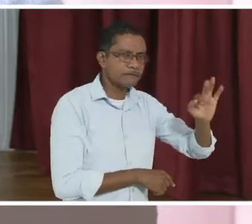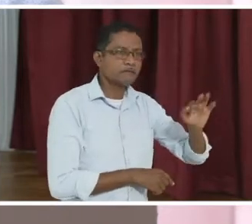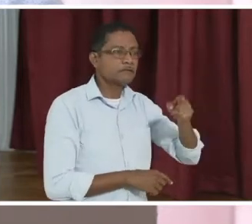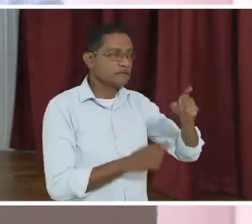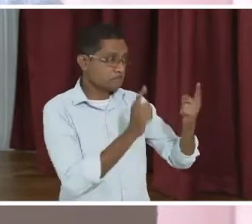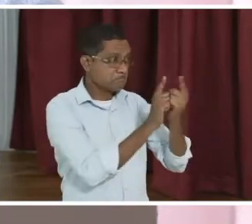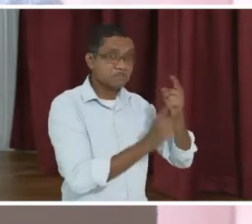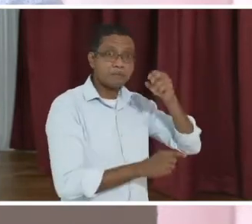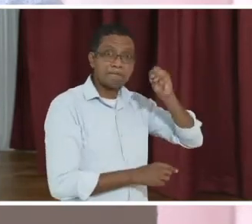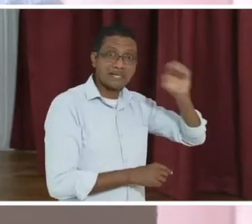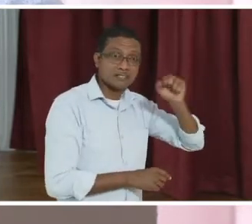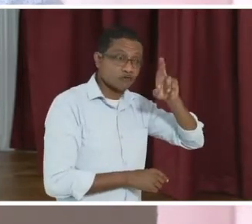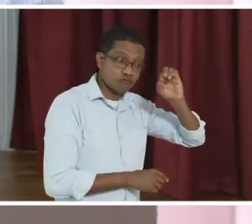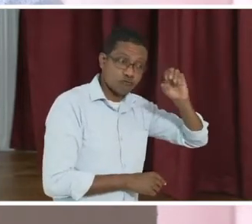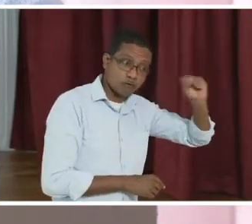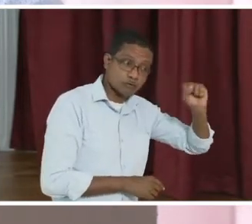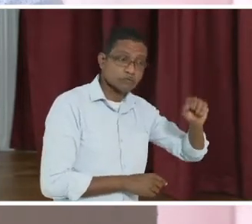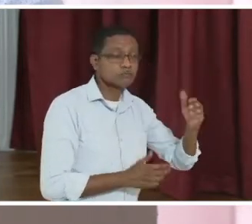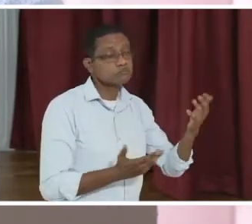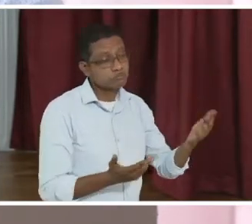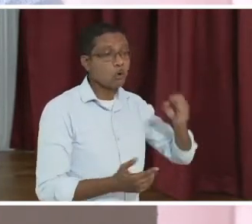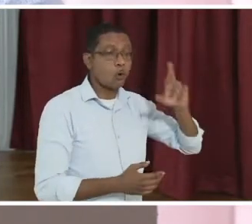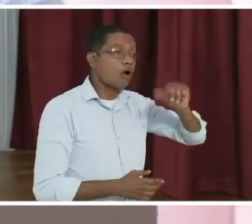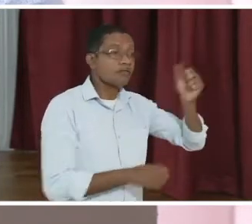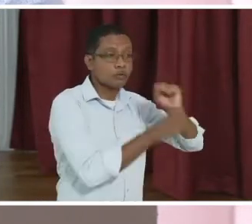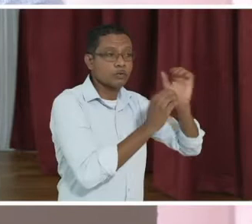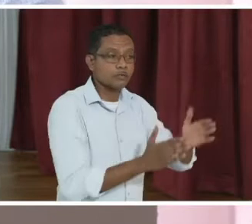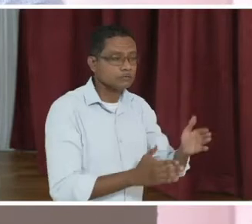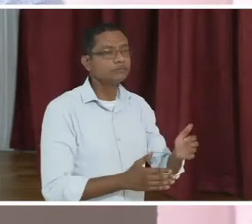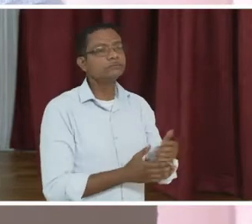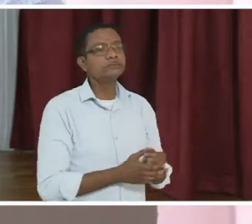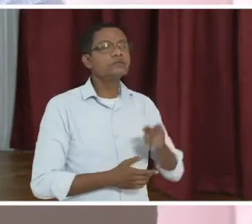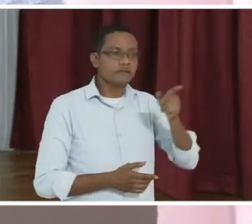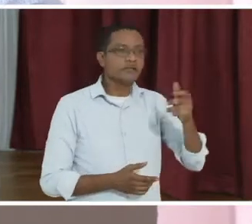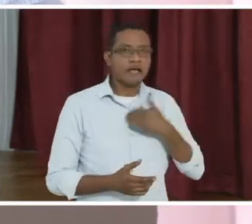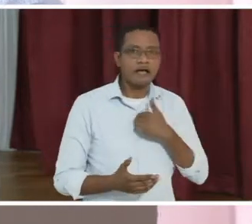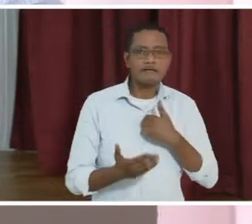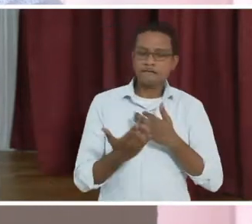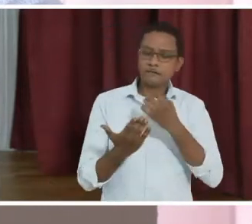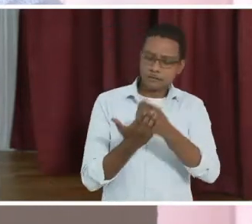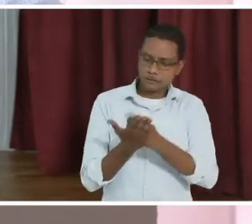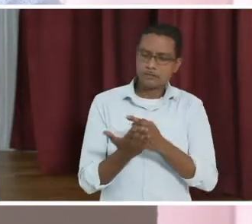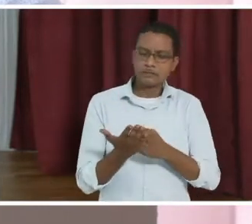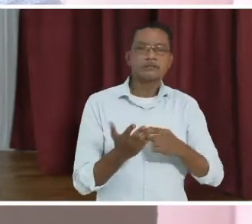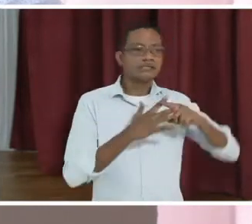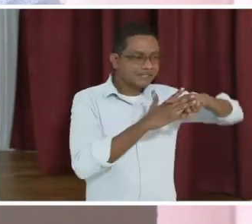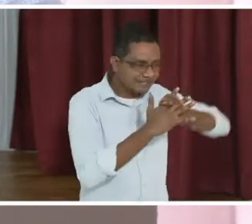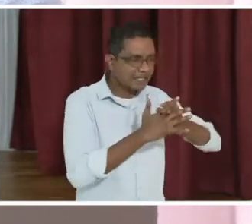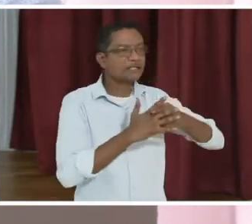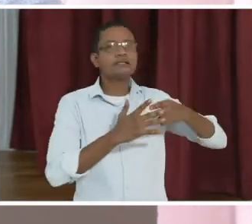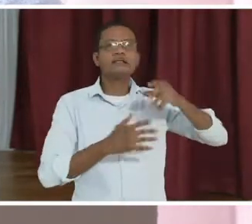now capable of using these documents, these official HEC documents, to commence the mortgage process.